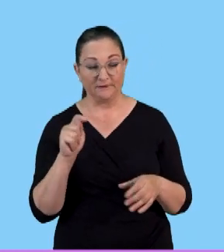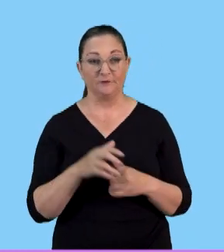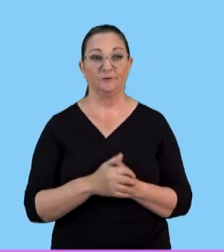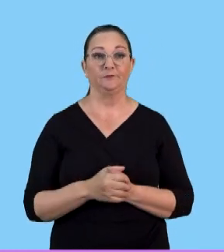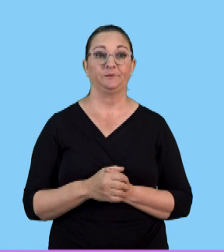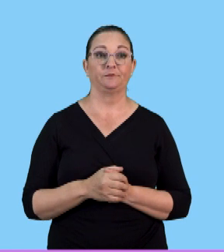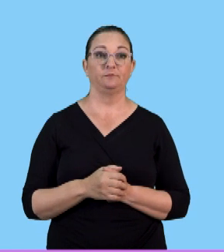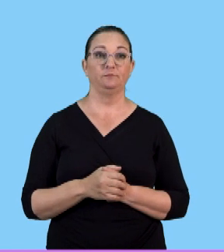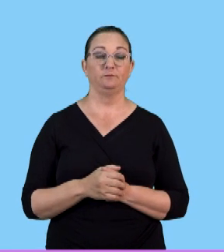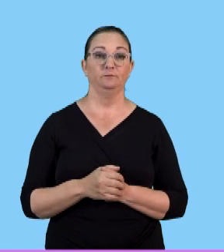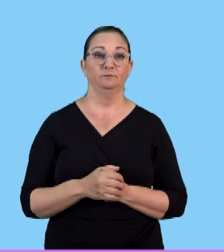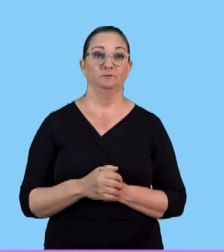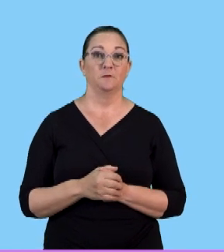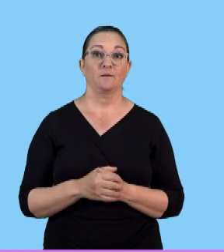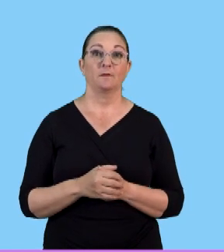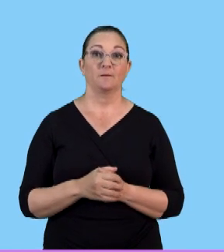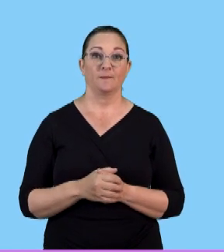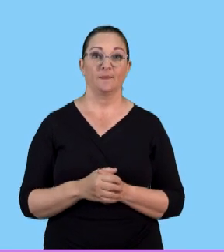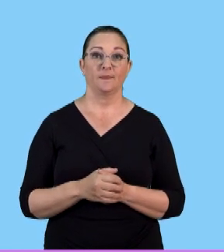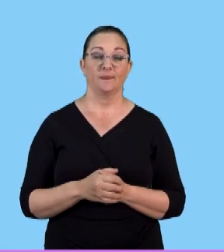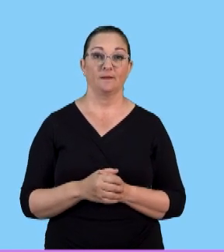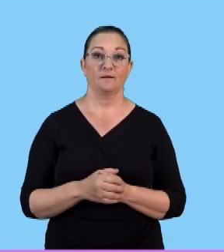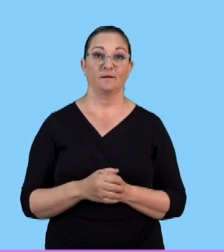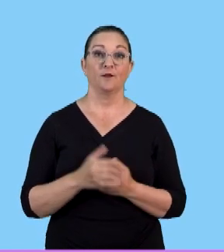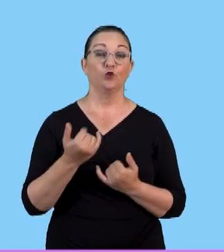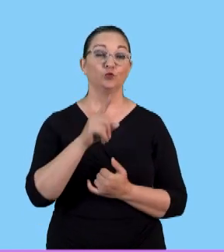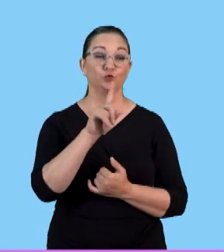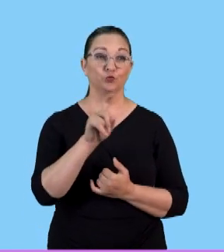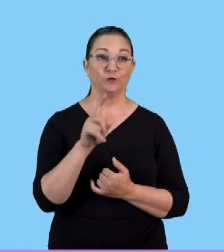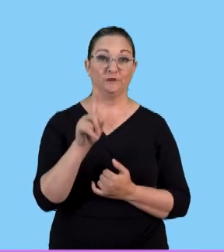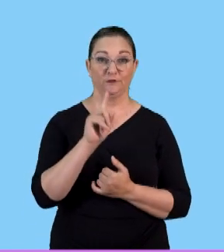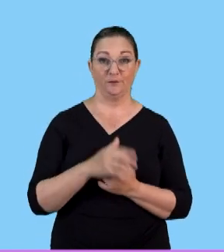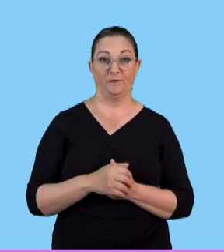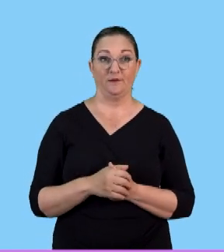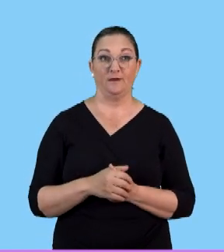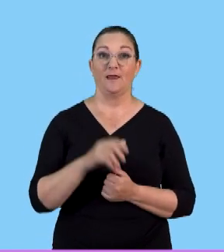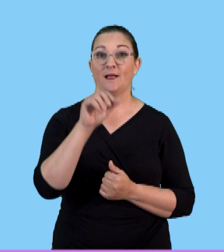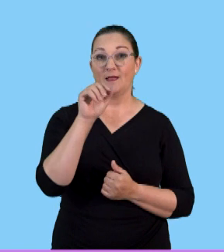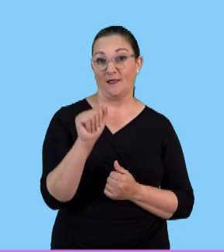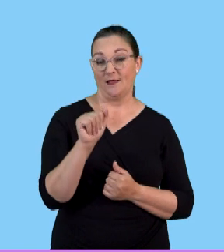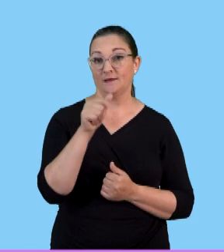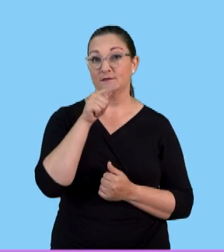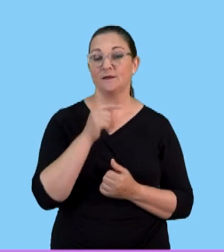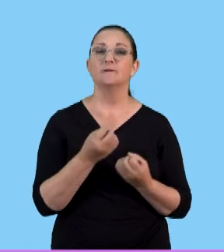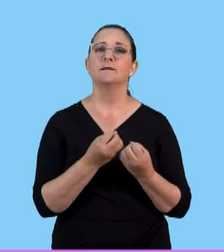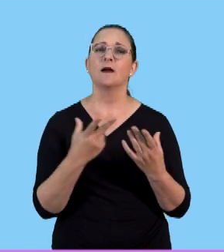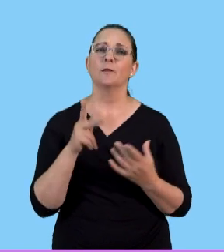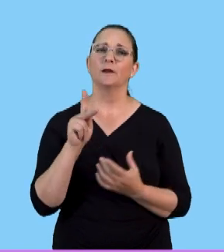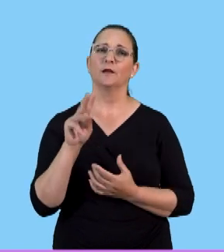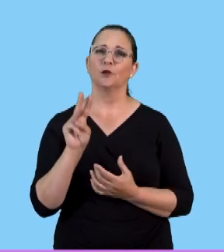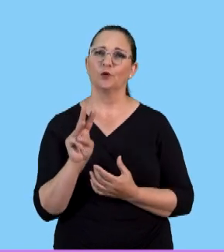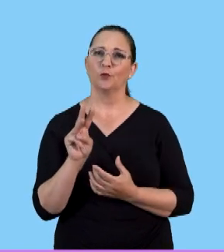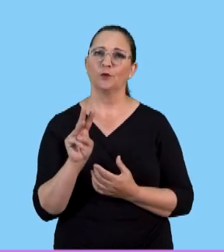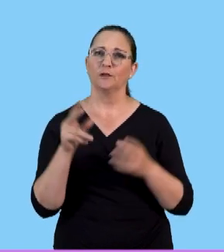exclusive, right? Now, the questions. Question number A, it says, how